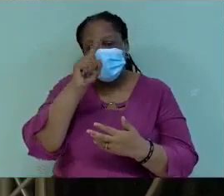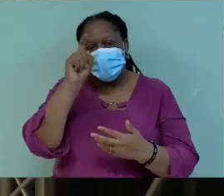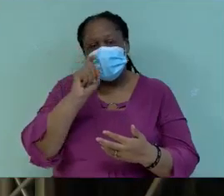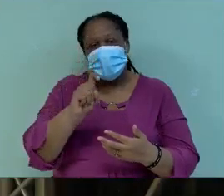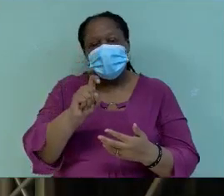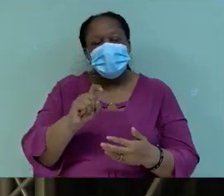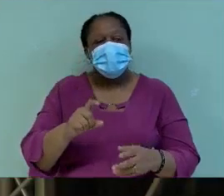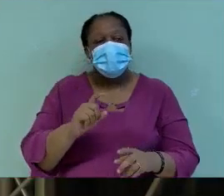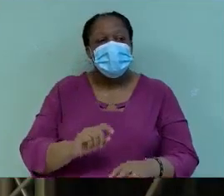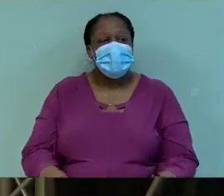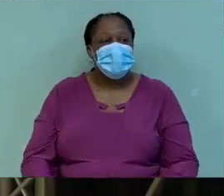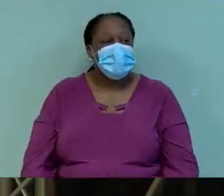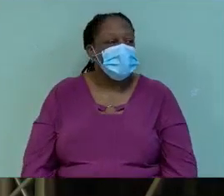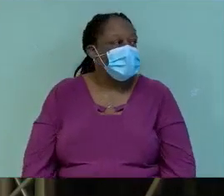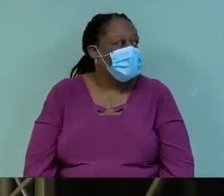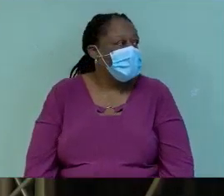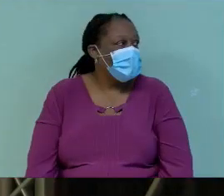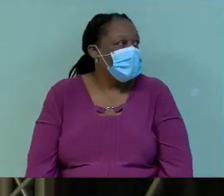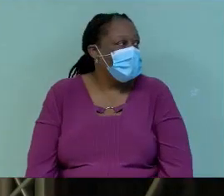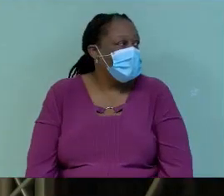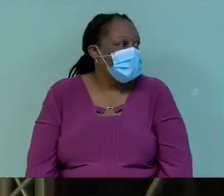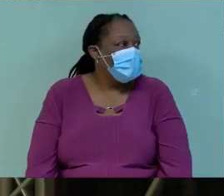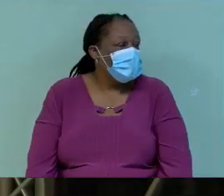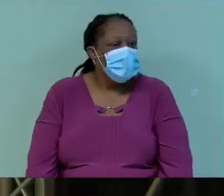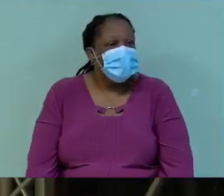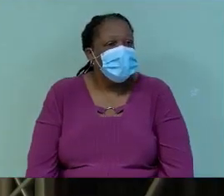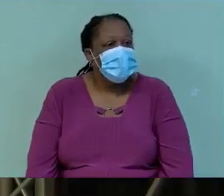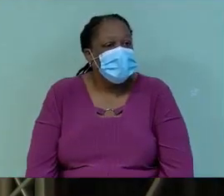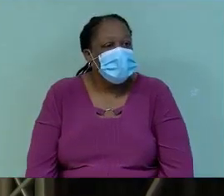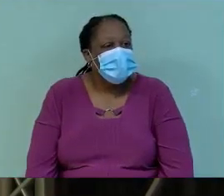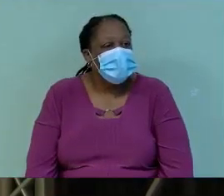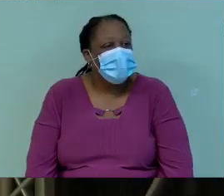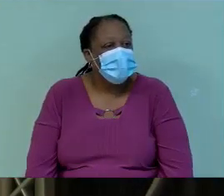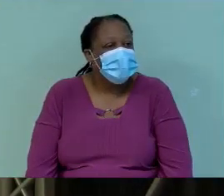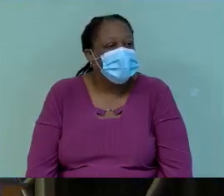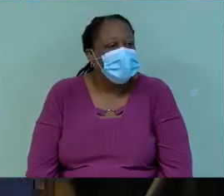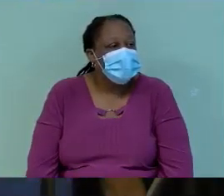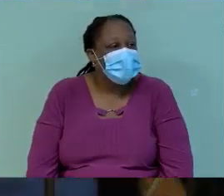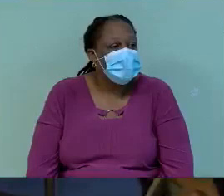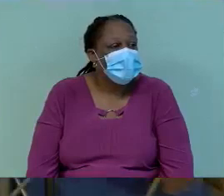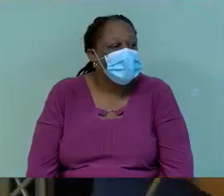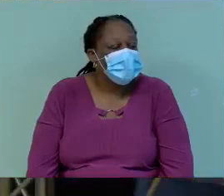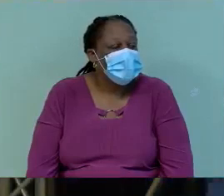and potential answers. Dr. Laws, I see you're coming.